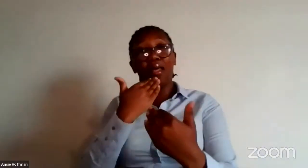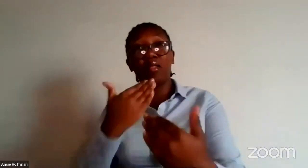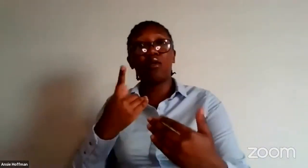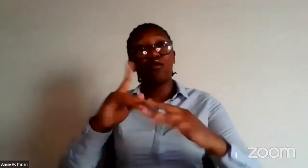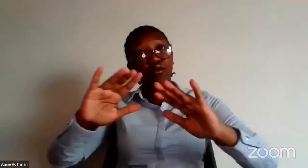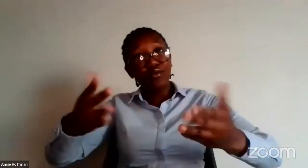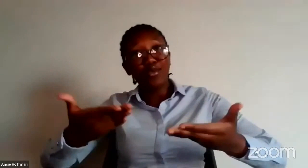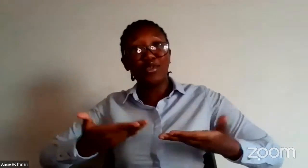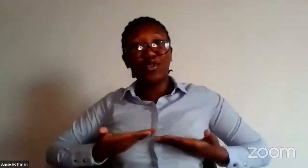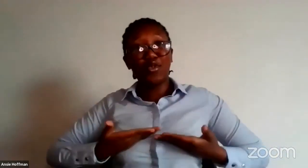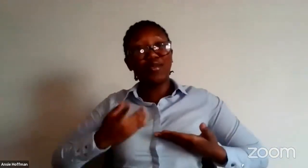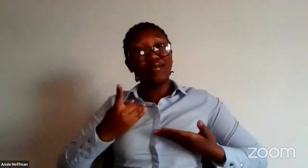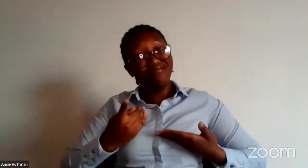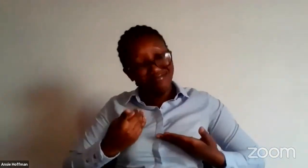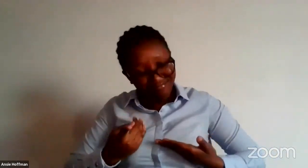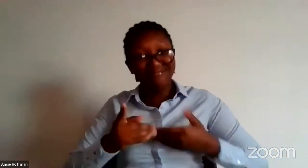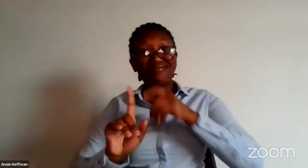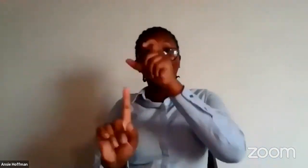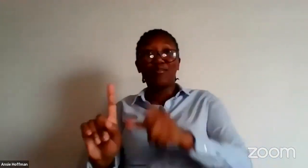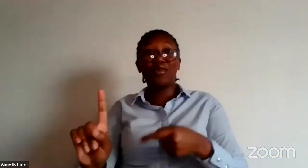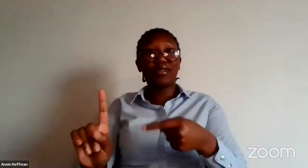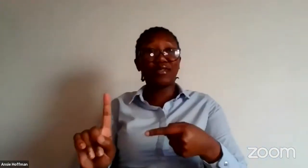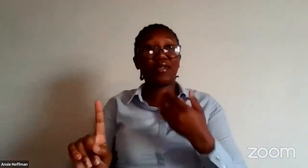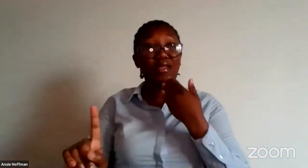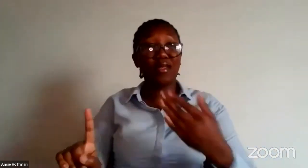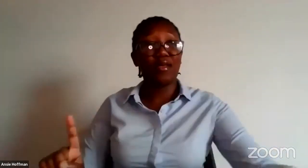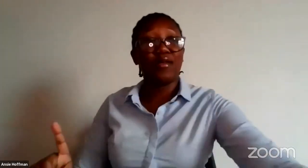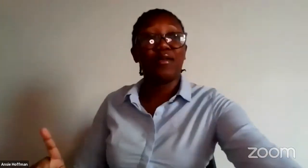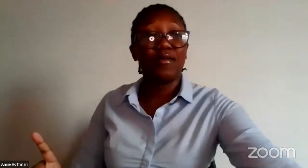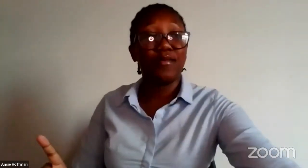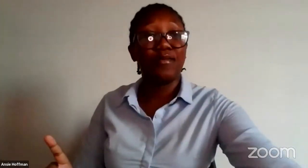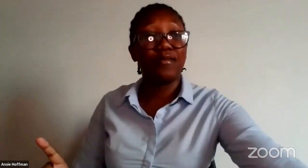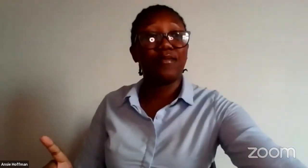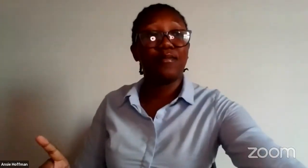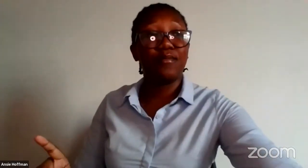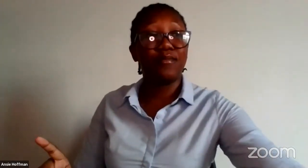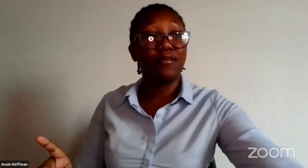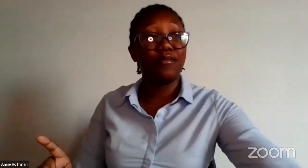give us her remarks. Thank you, Memory.